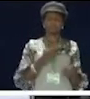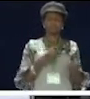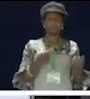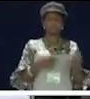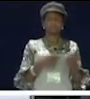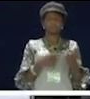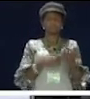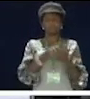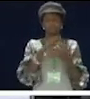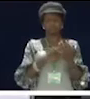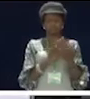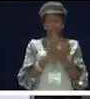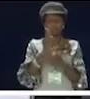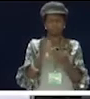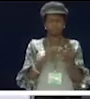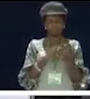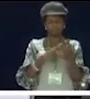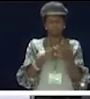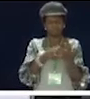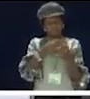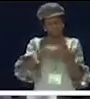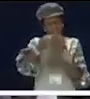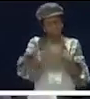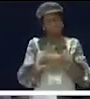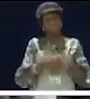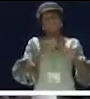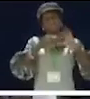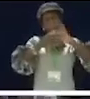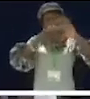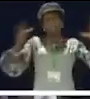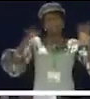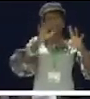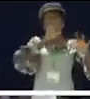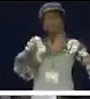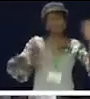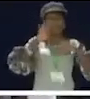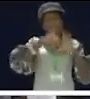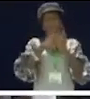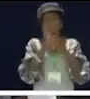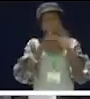trouble, tonight, release your mercy.